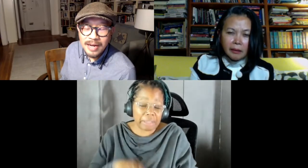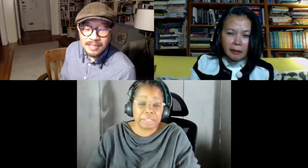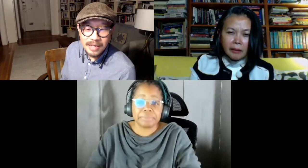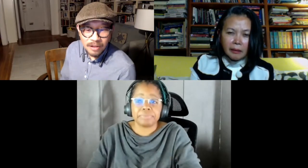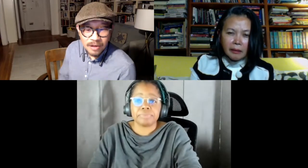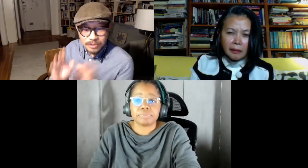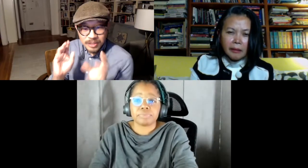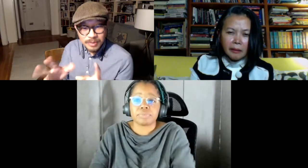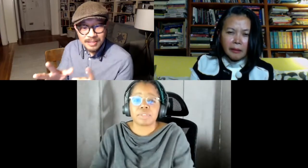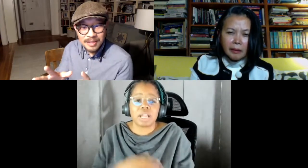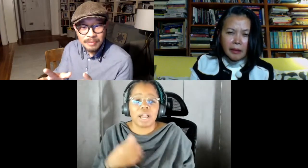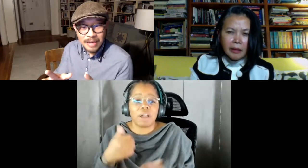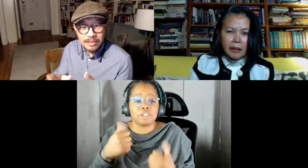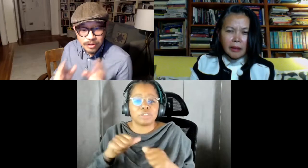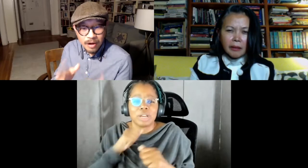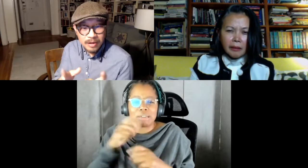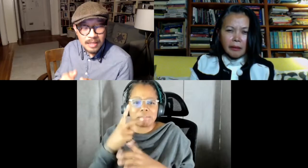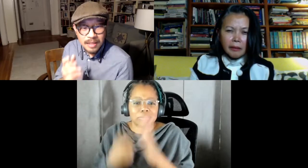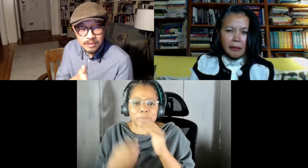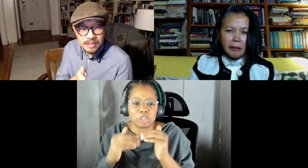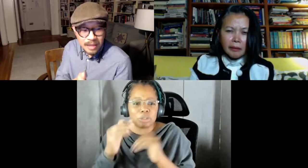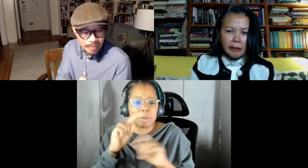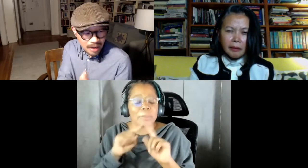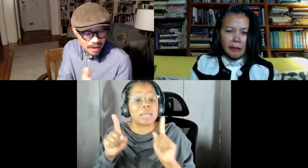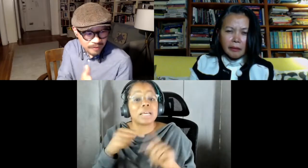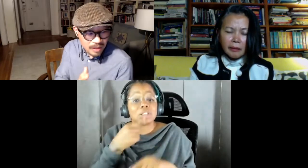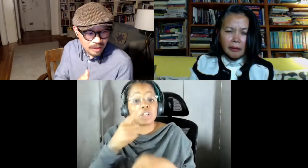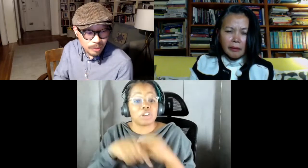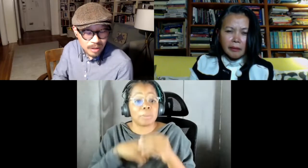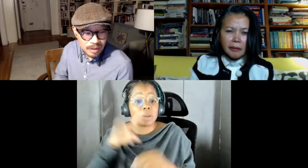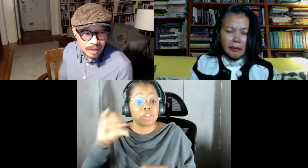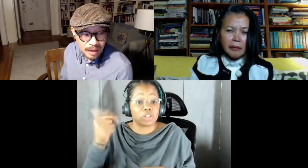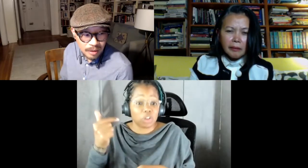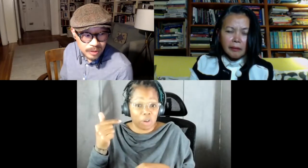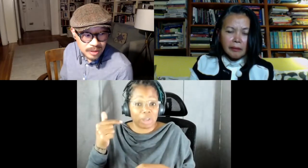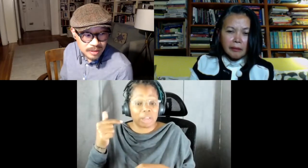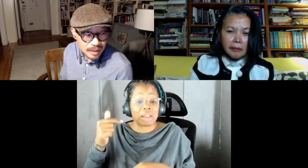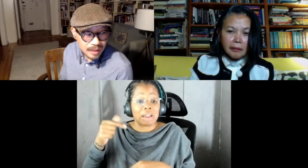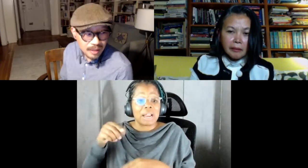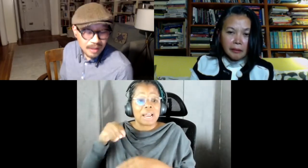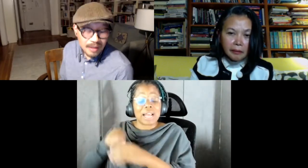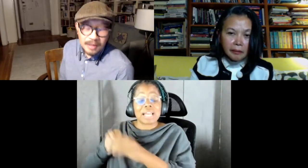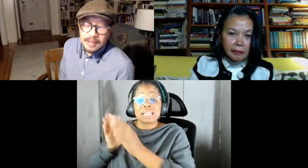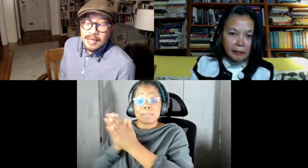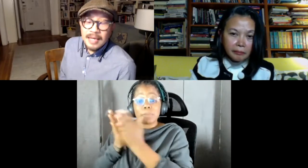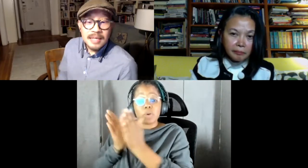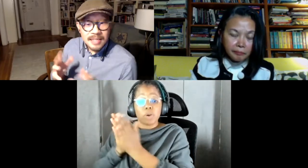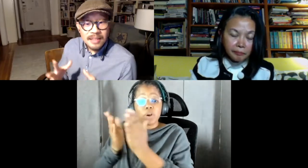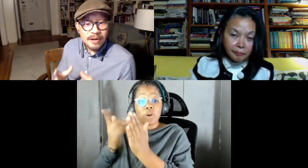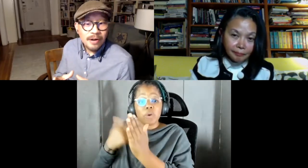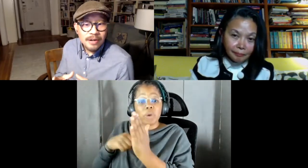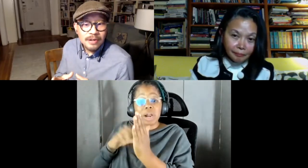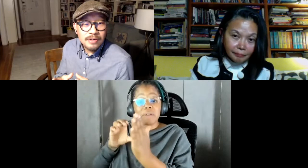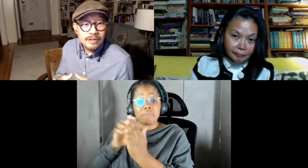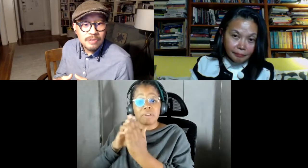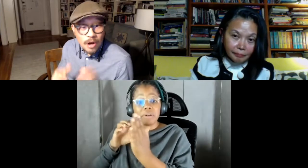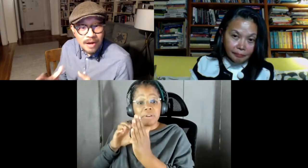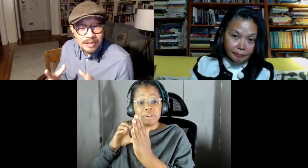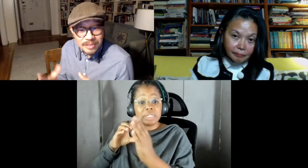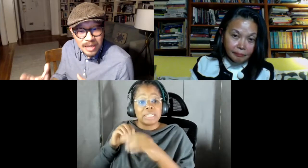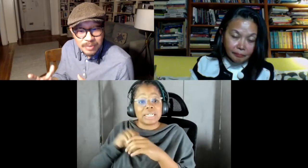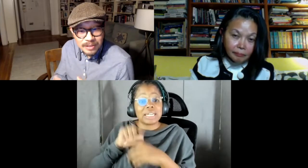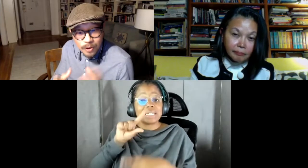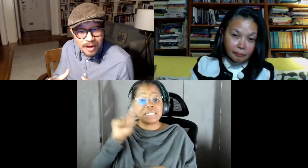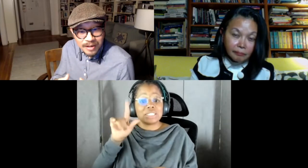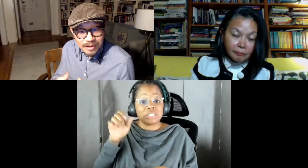I'll try not to get lost in the weeds, but I'll tell you about the dog. There's an epigraph in the book, which is in Zen, there are